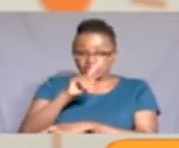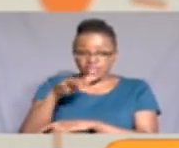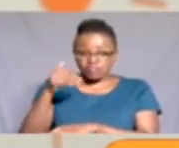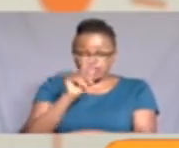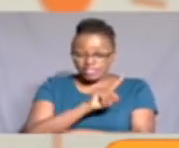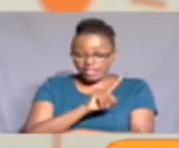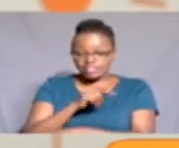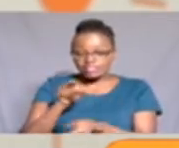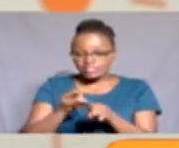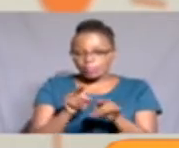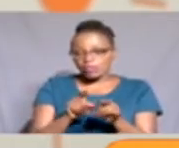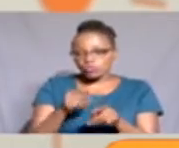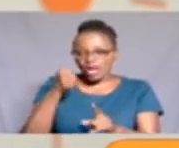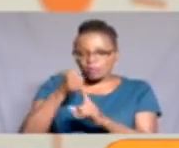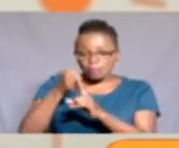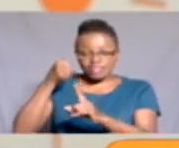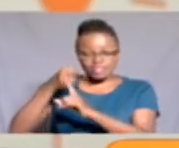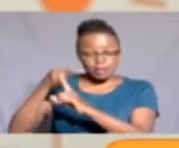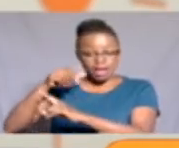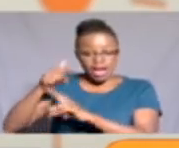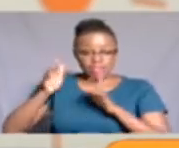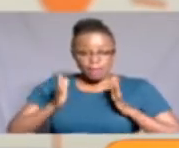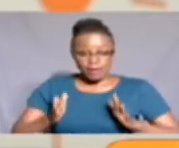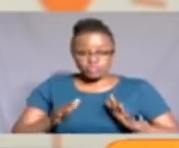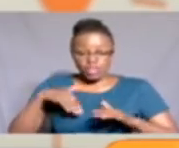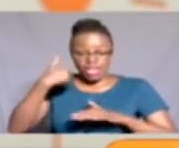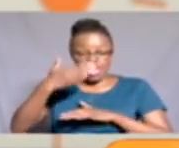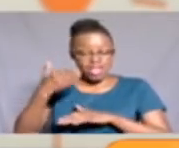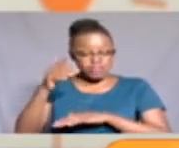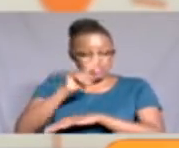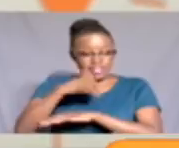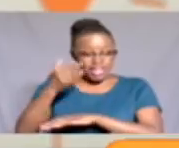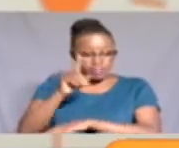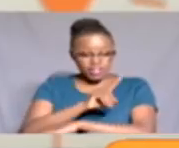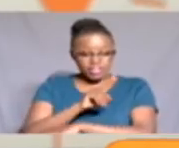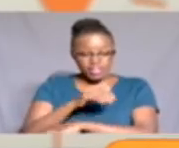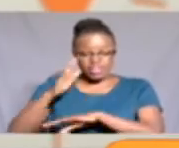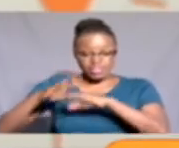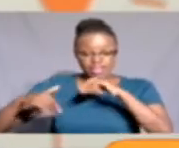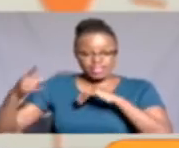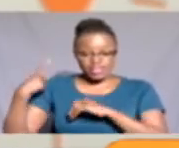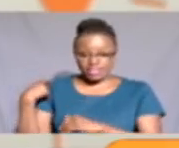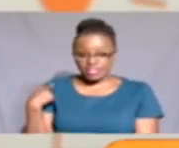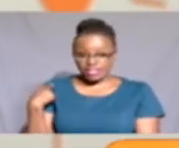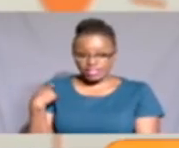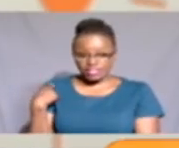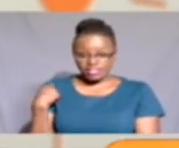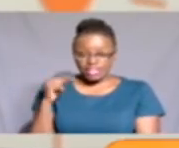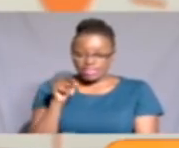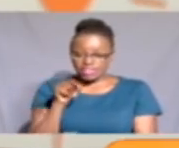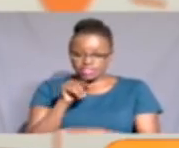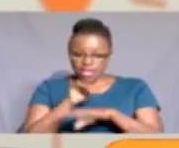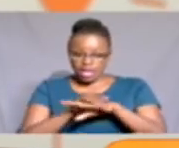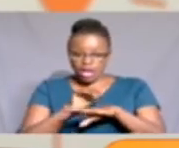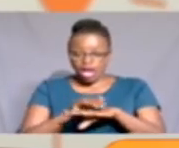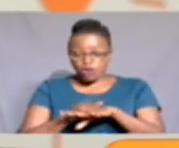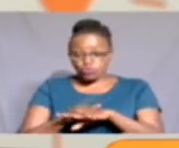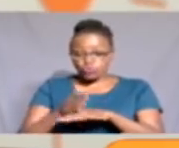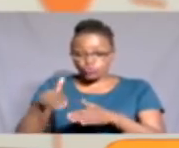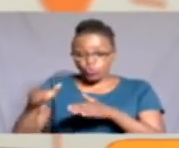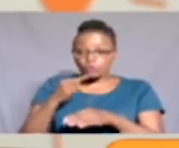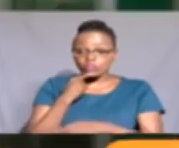are impacting on someone else and more people every day than yesterday, that's a good measure of